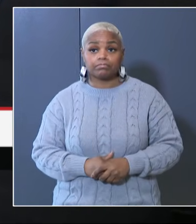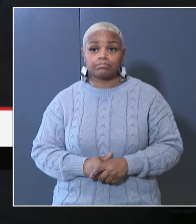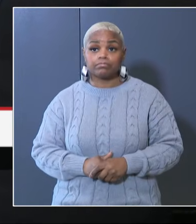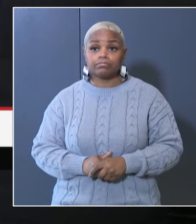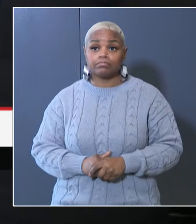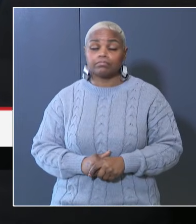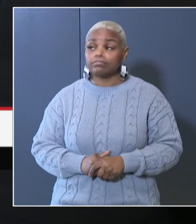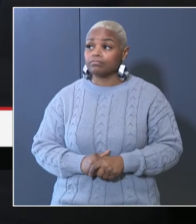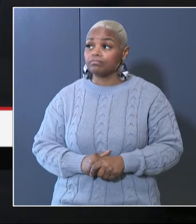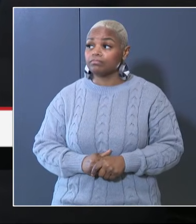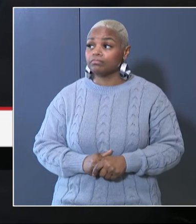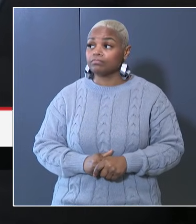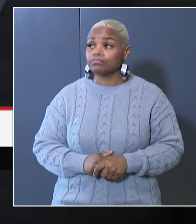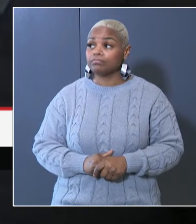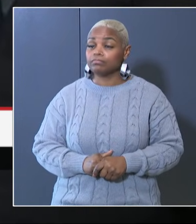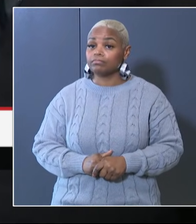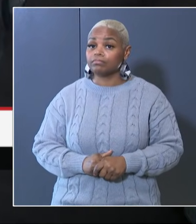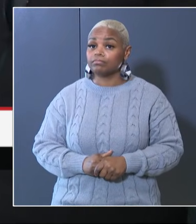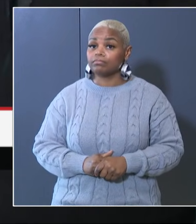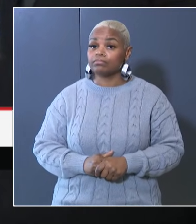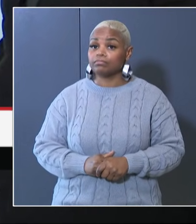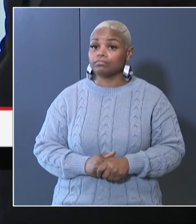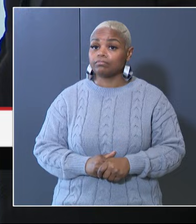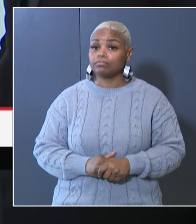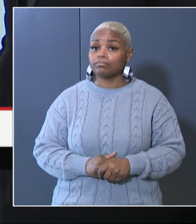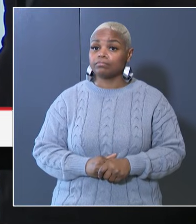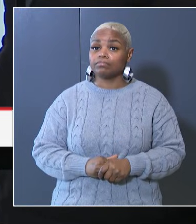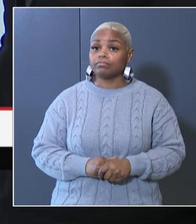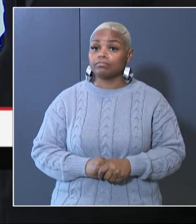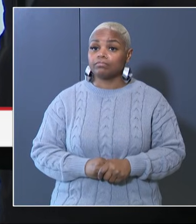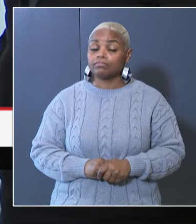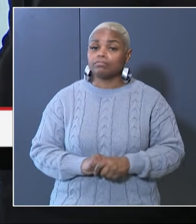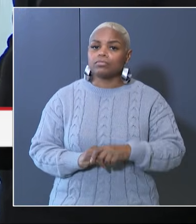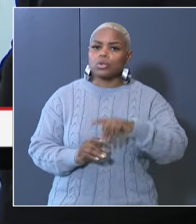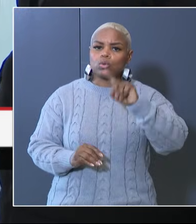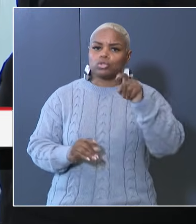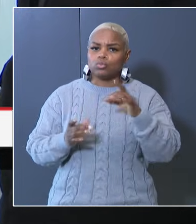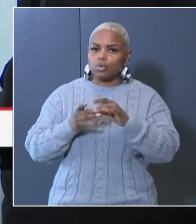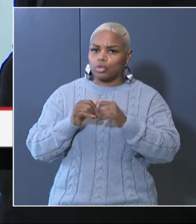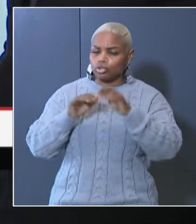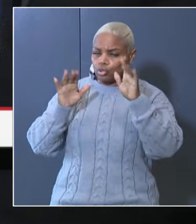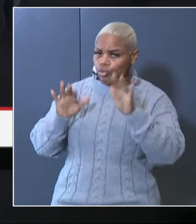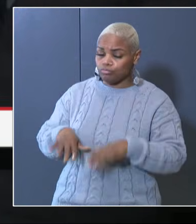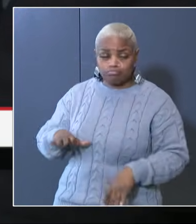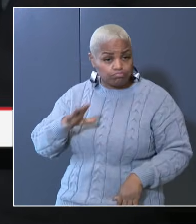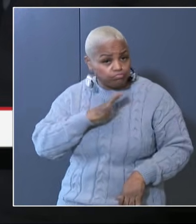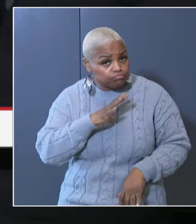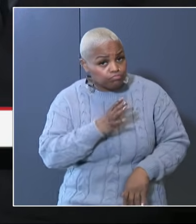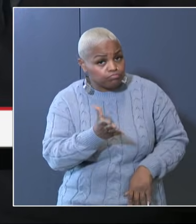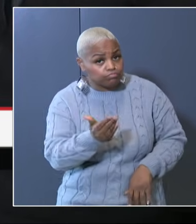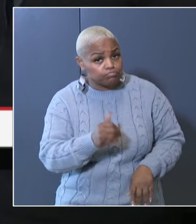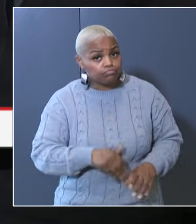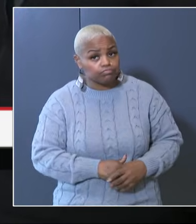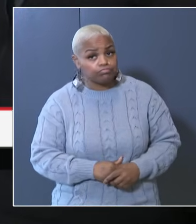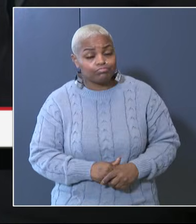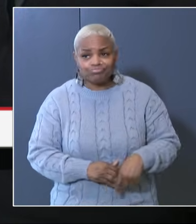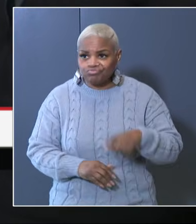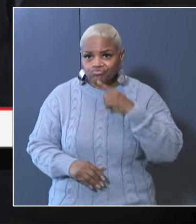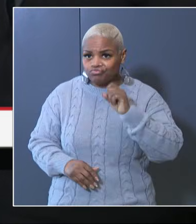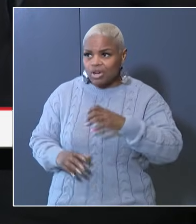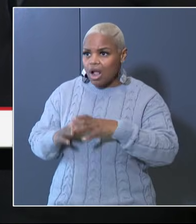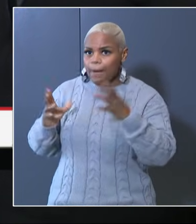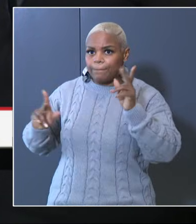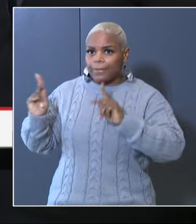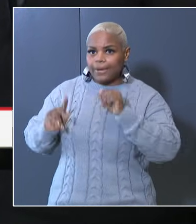On the snow Sure. recovery, not surprisingly, there are a lot of people who are not happy about going back to school today, complaining about